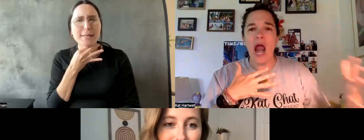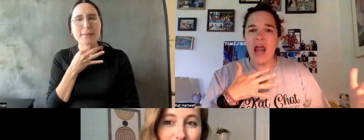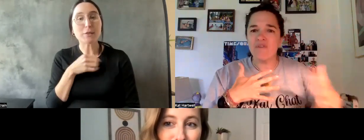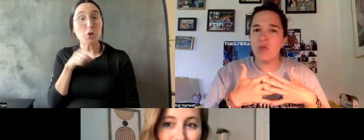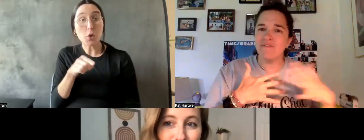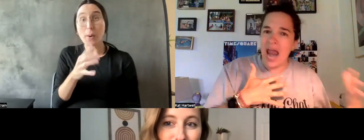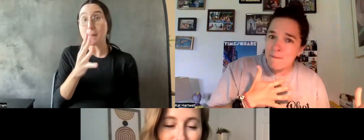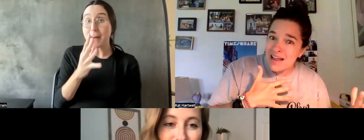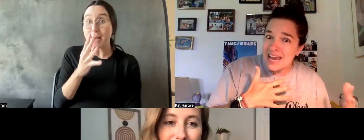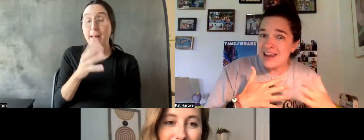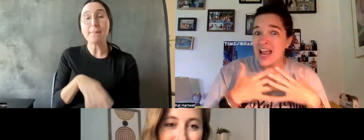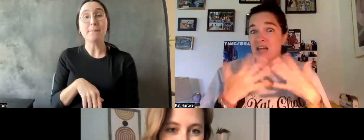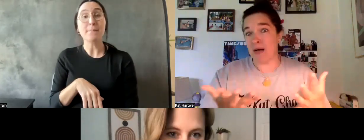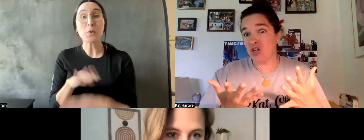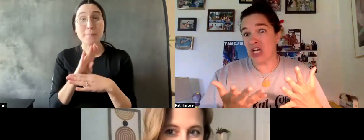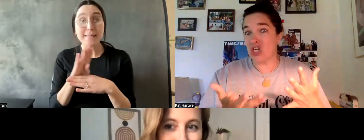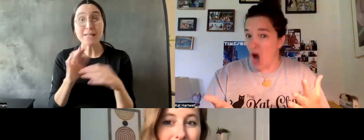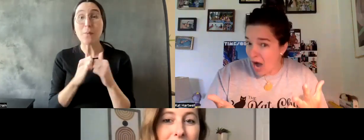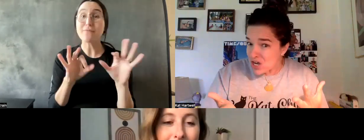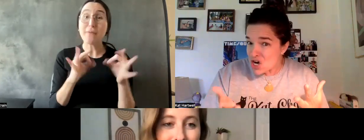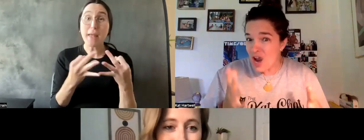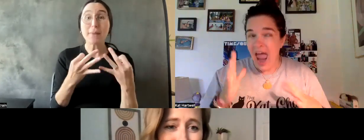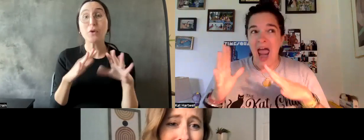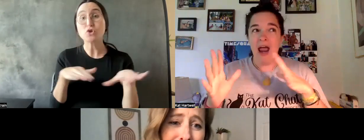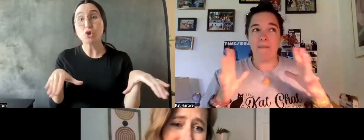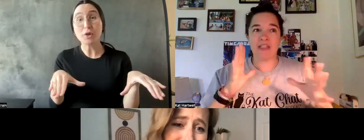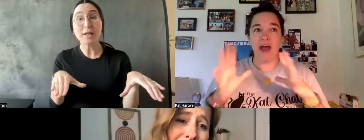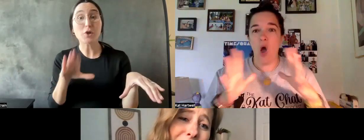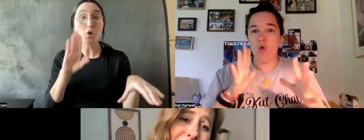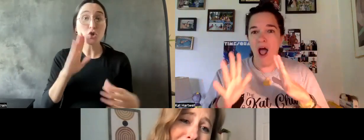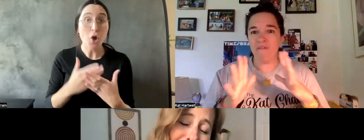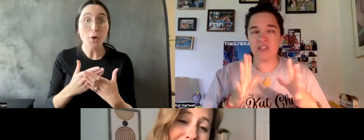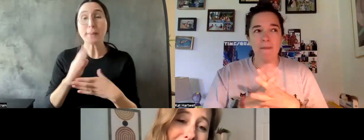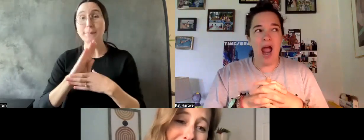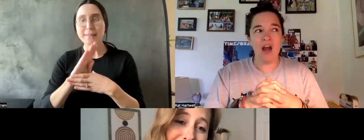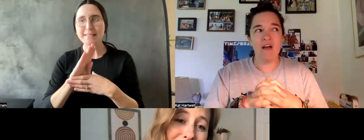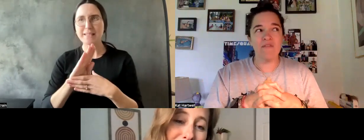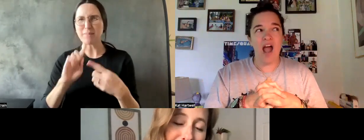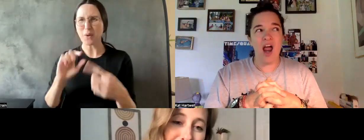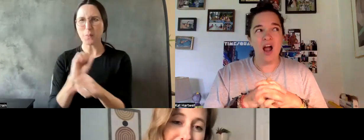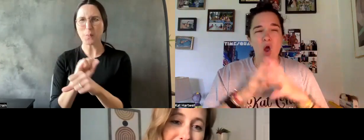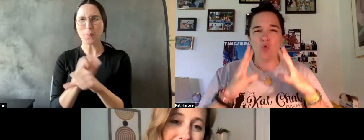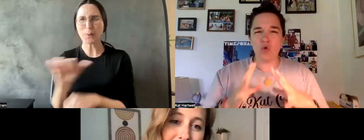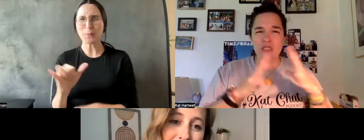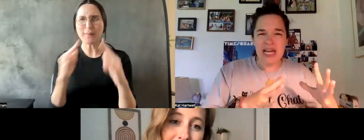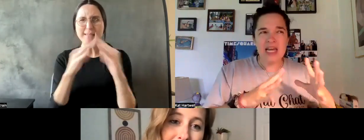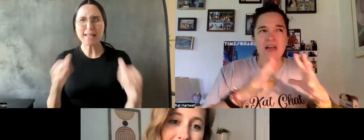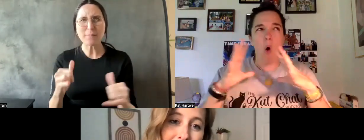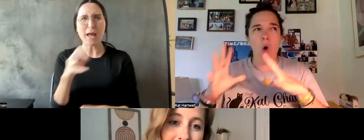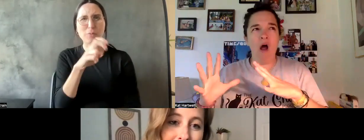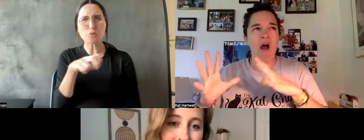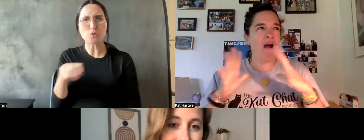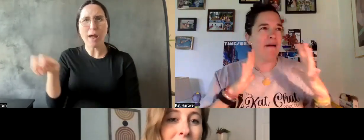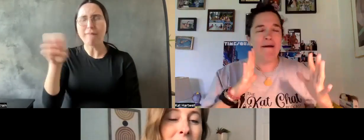like, away from your family, especially your daughter? Because I know you have some kind of like